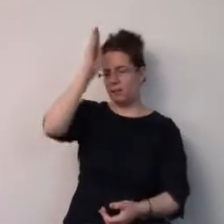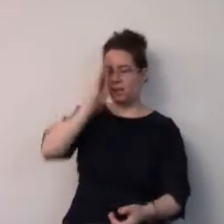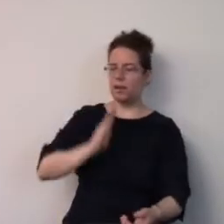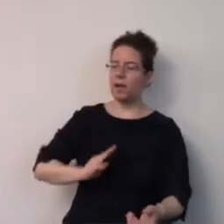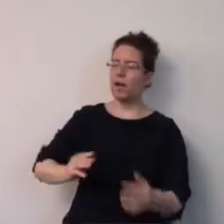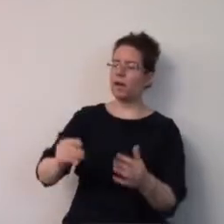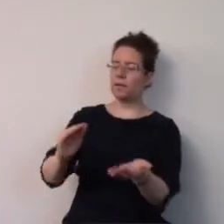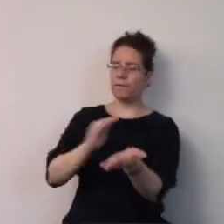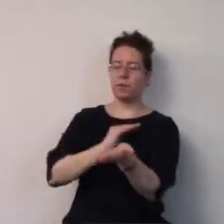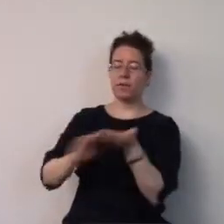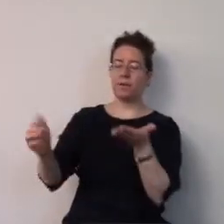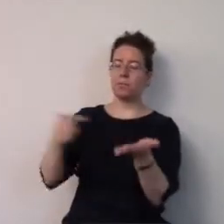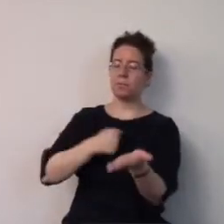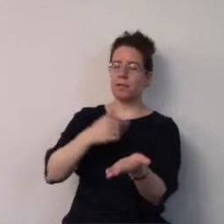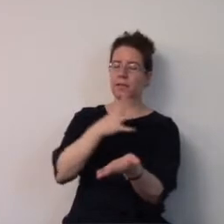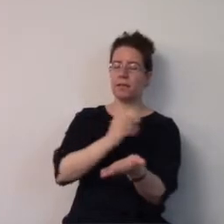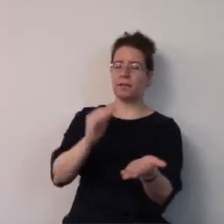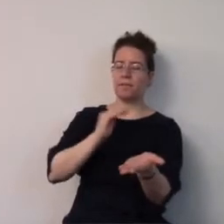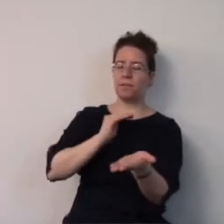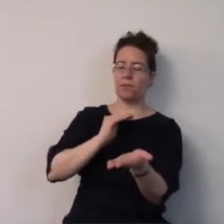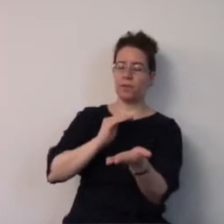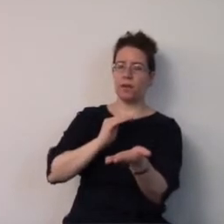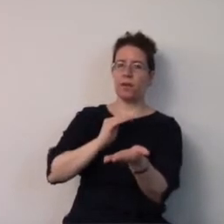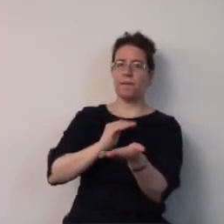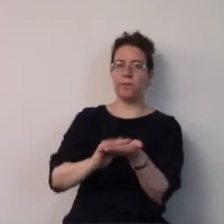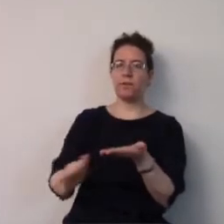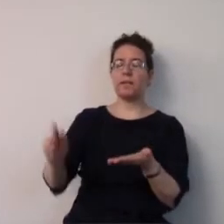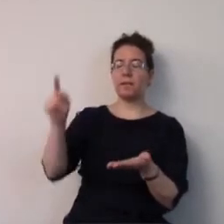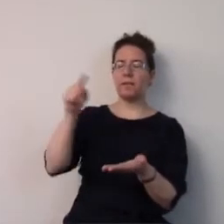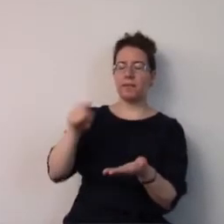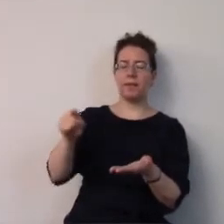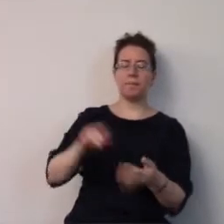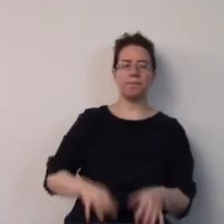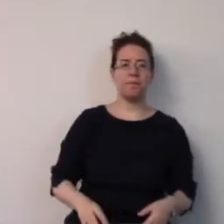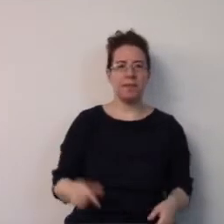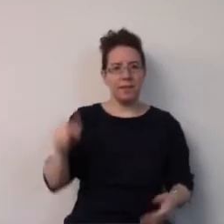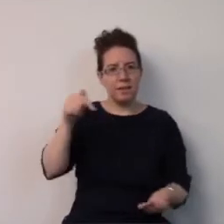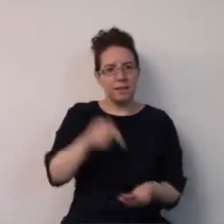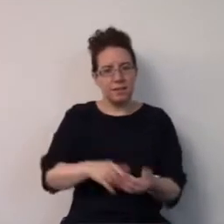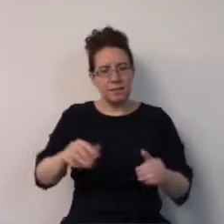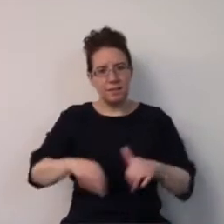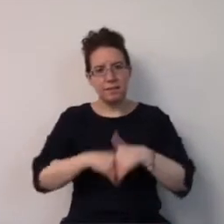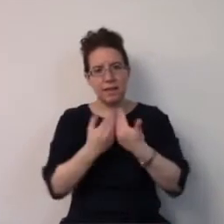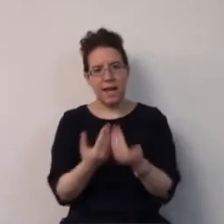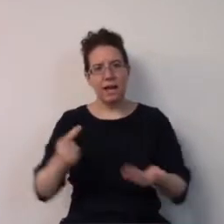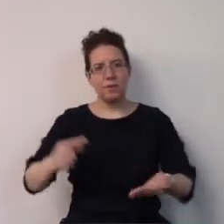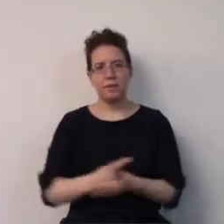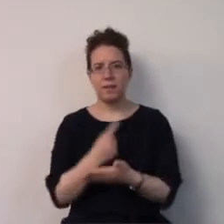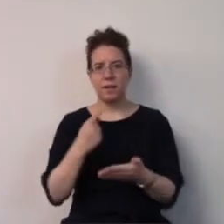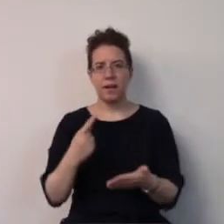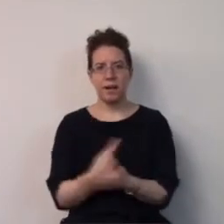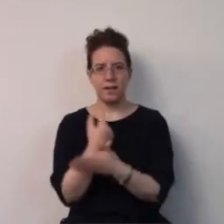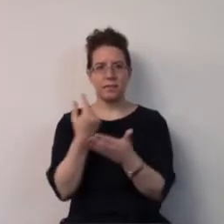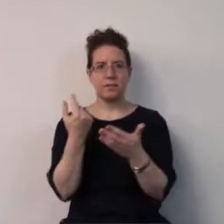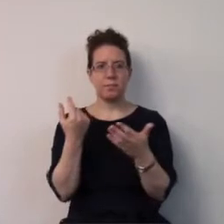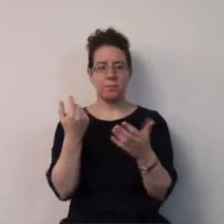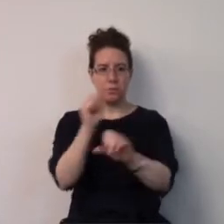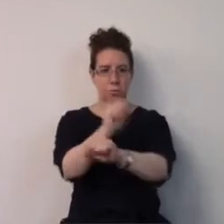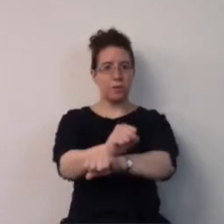a good way. Amen. And He wants to make His love known to you in a personal way.